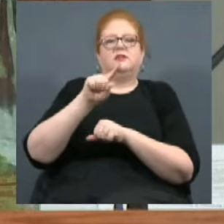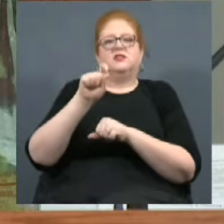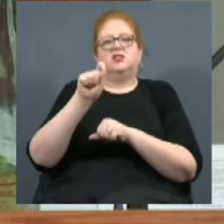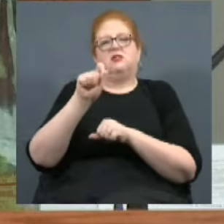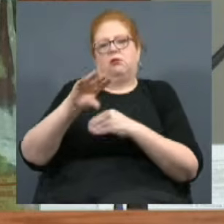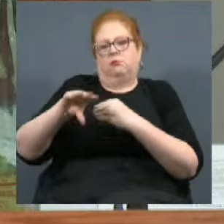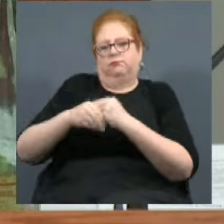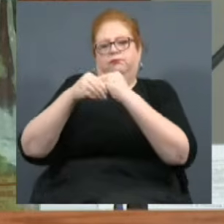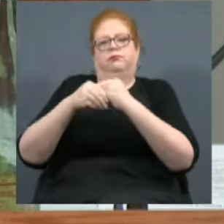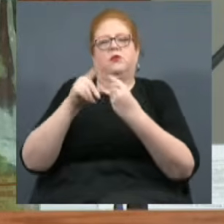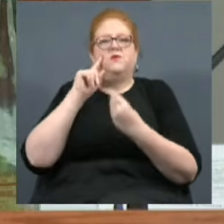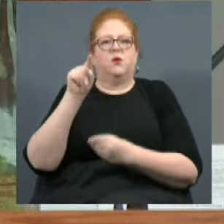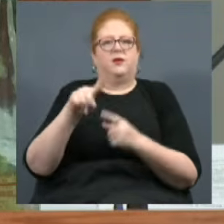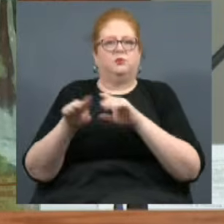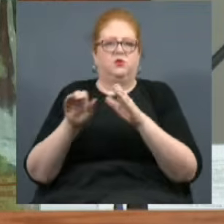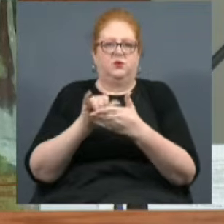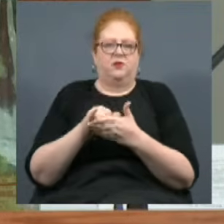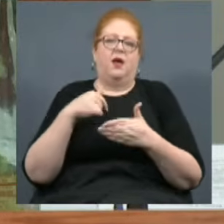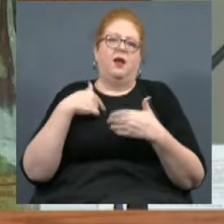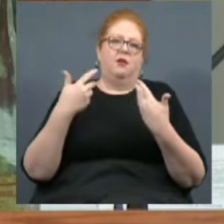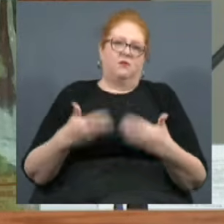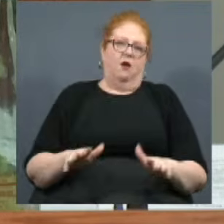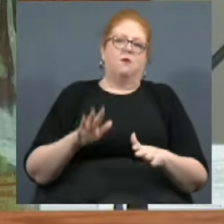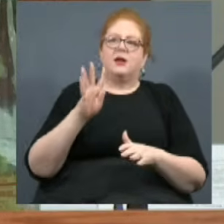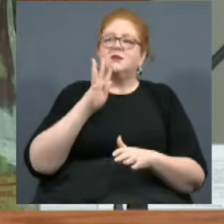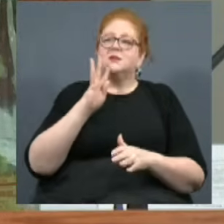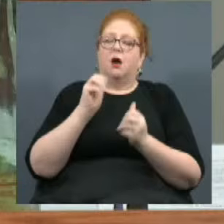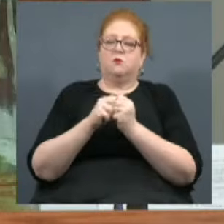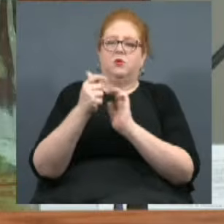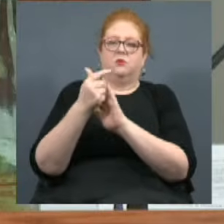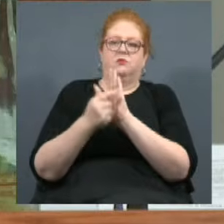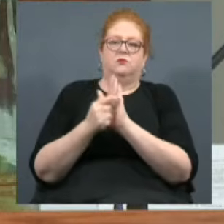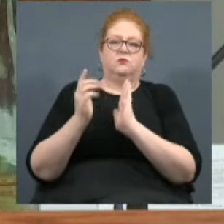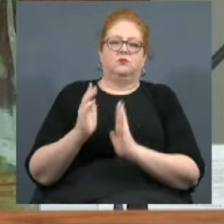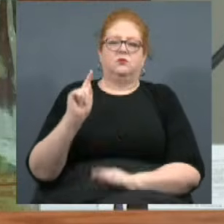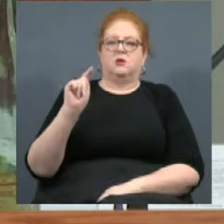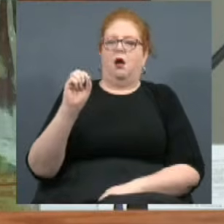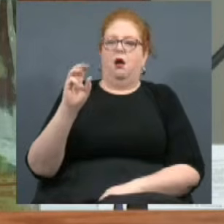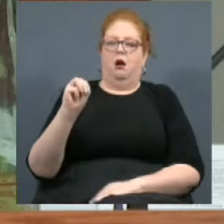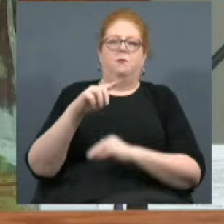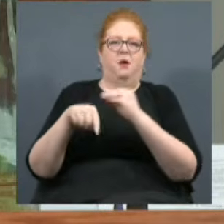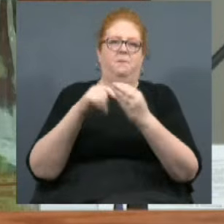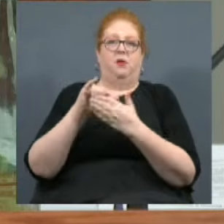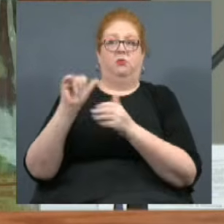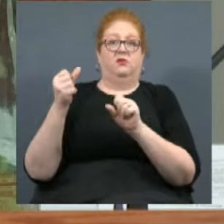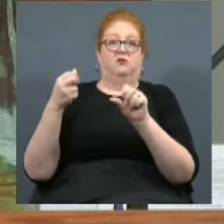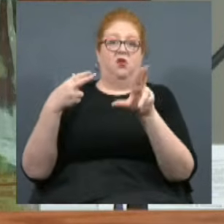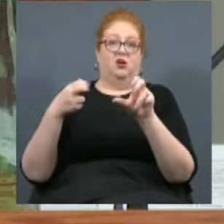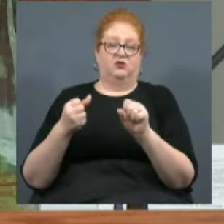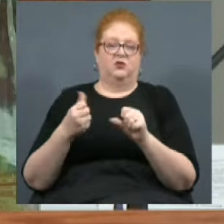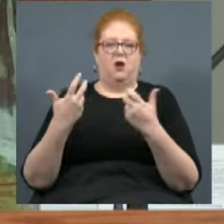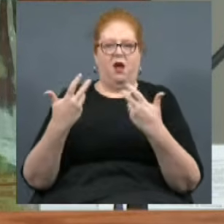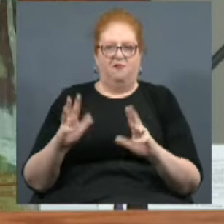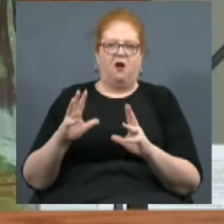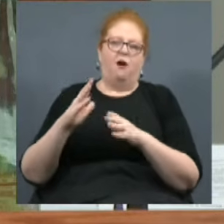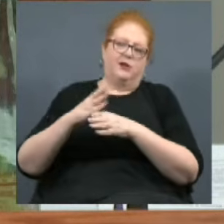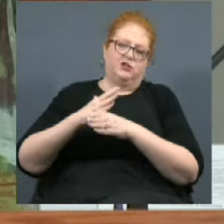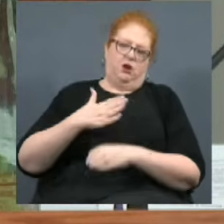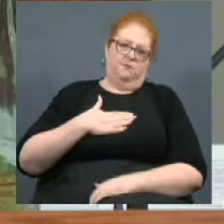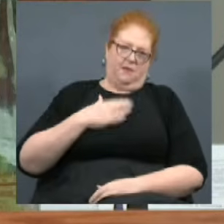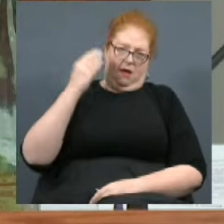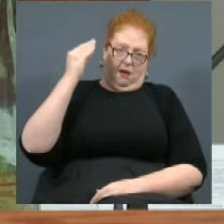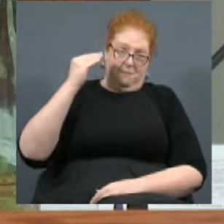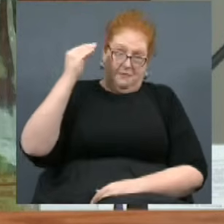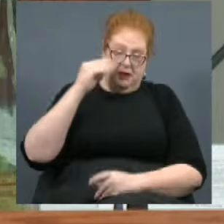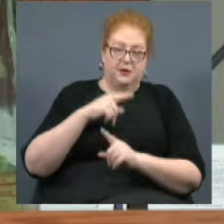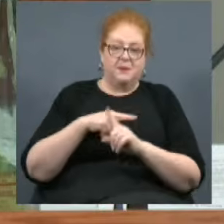And I've shared my thoughts with Tom on this regarding this lawsuit. Are we going to have to replace all